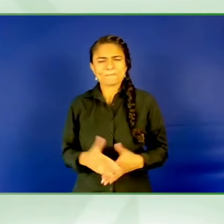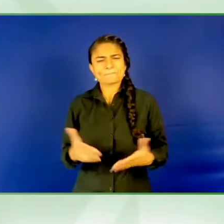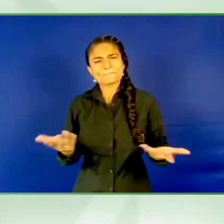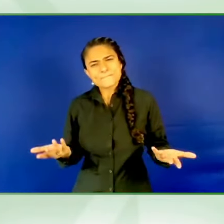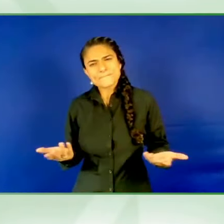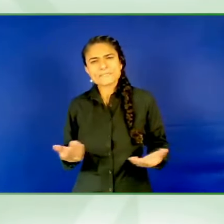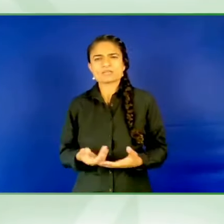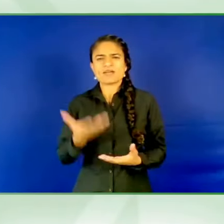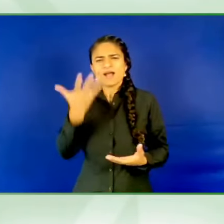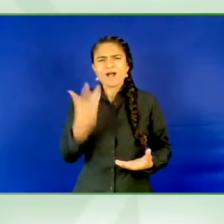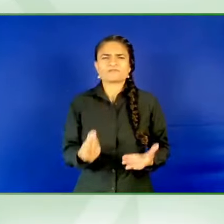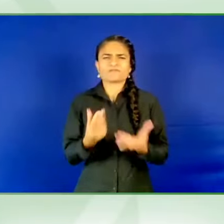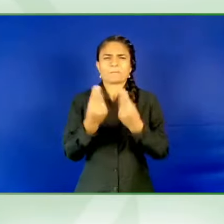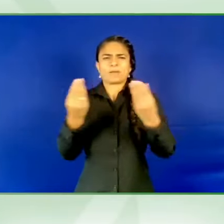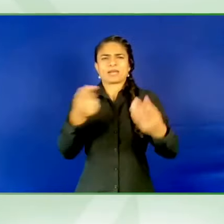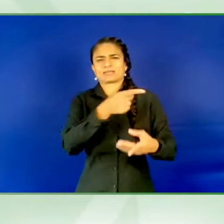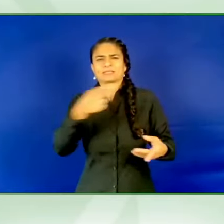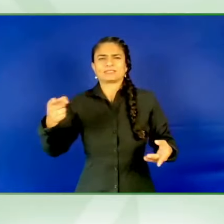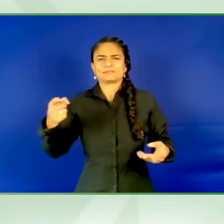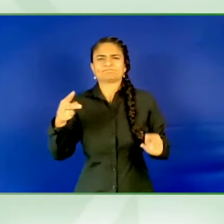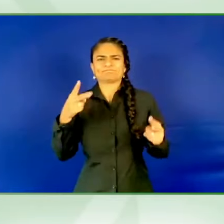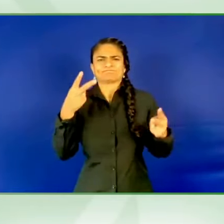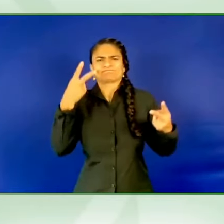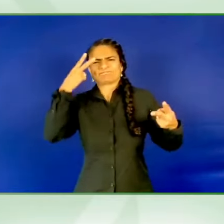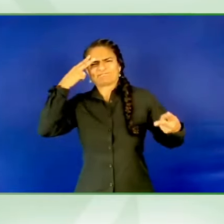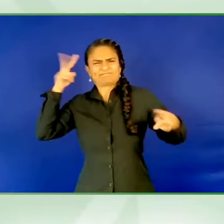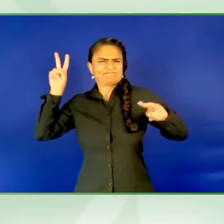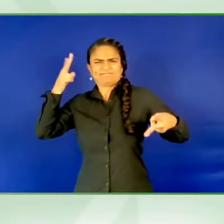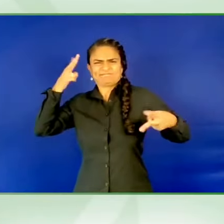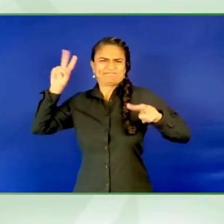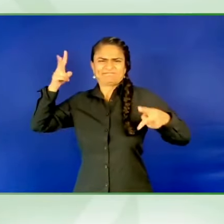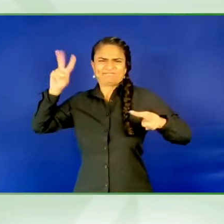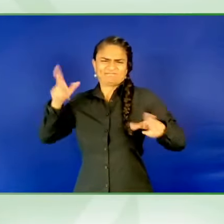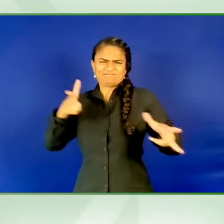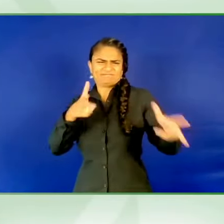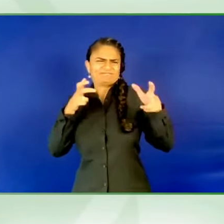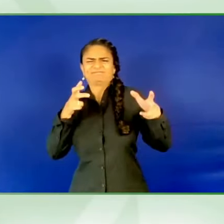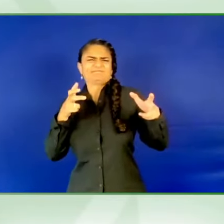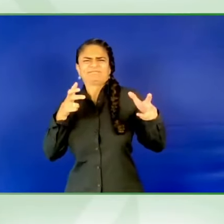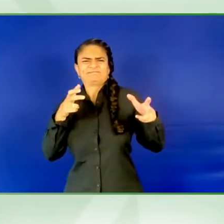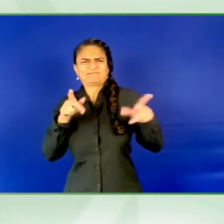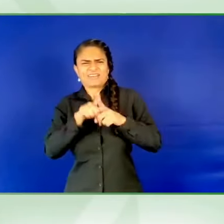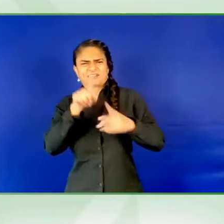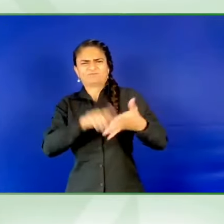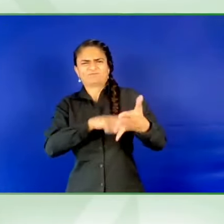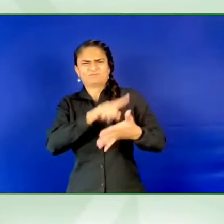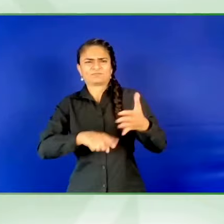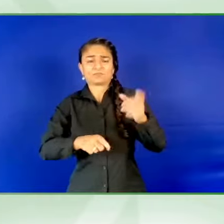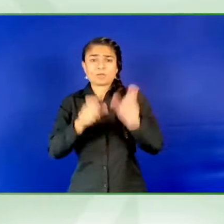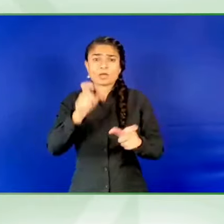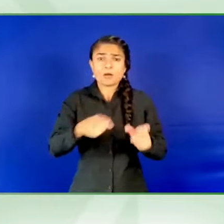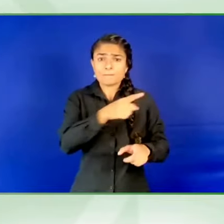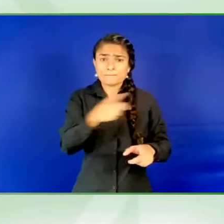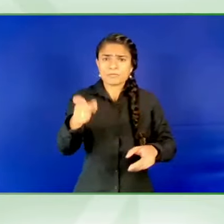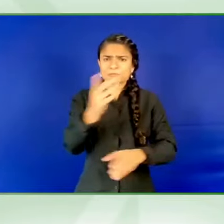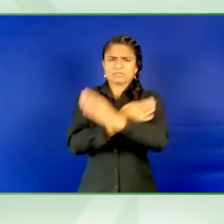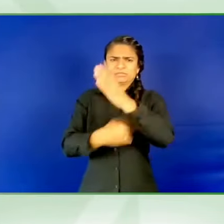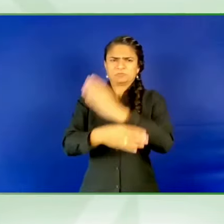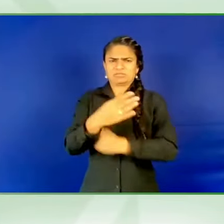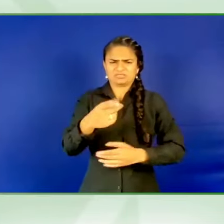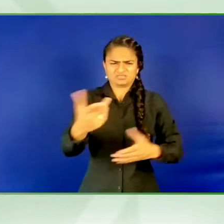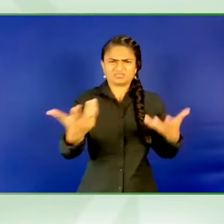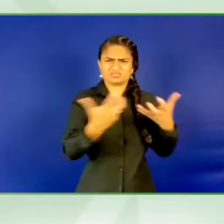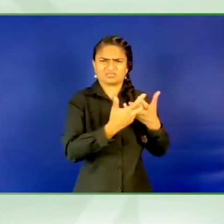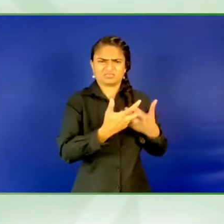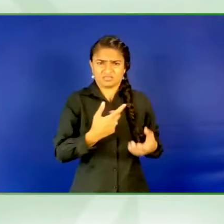to work on some accessibility in some specific disability, go and meet someone with that